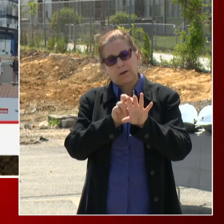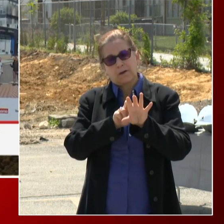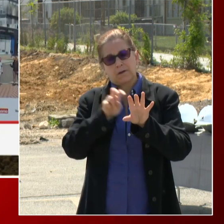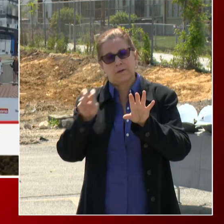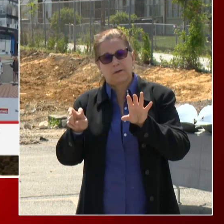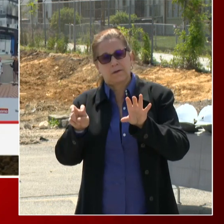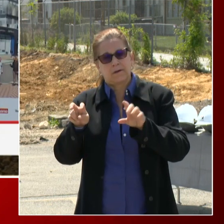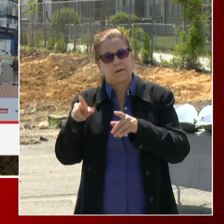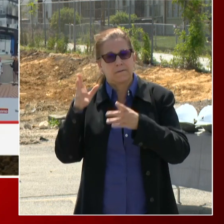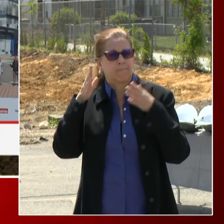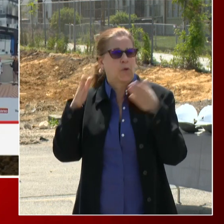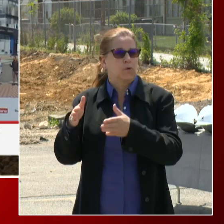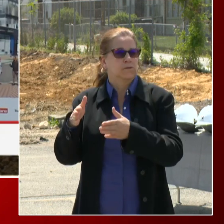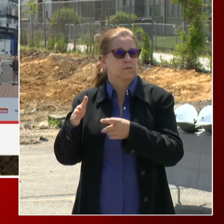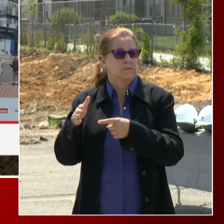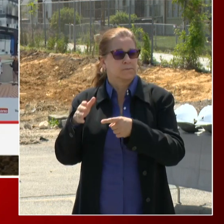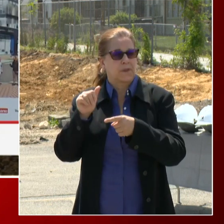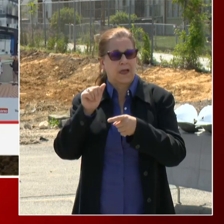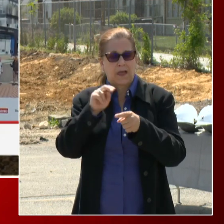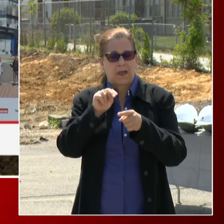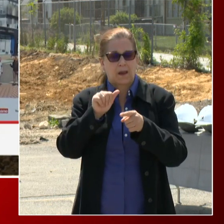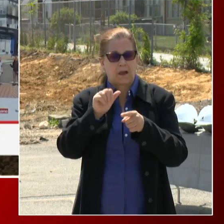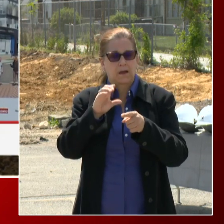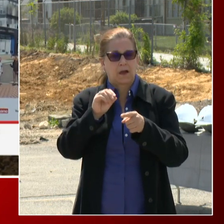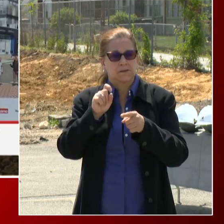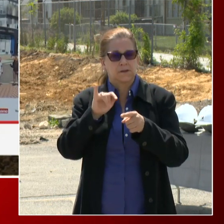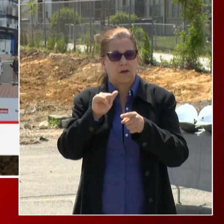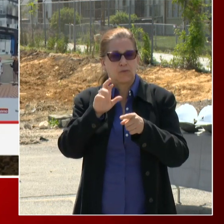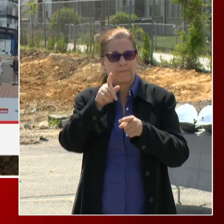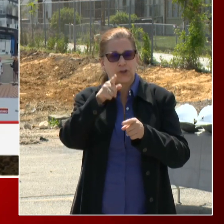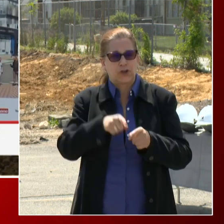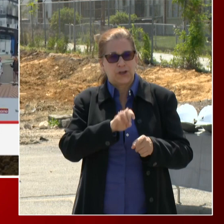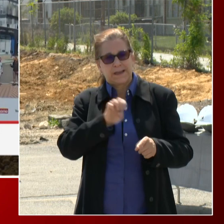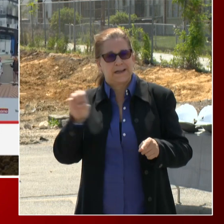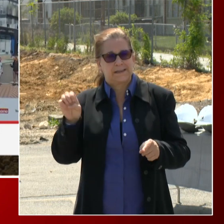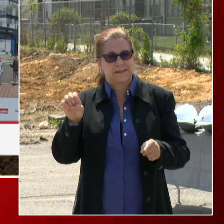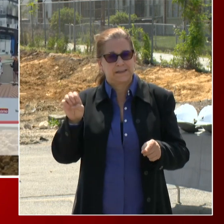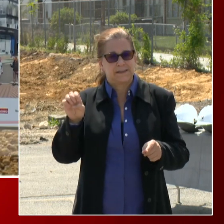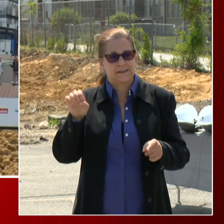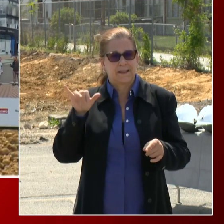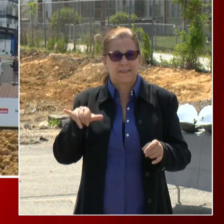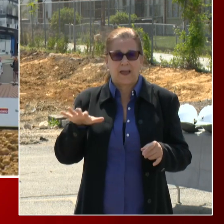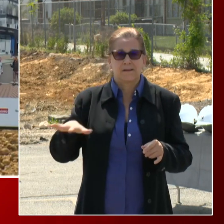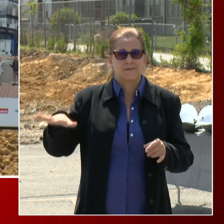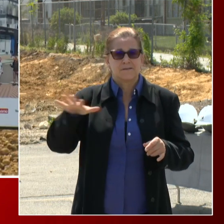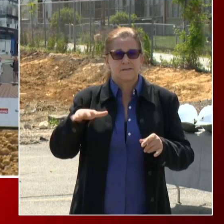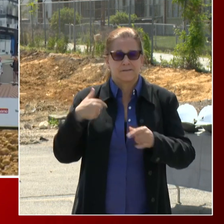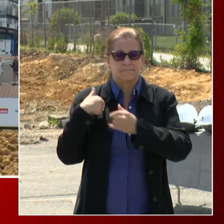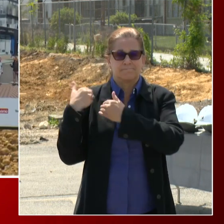leading the way. Normally, it's DGS that is responsible for